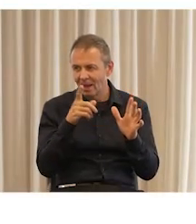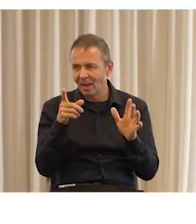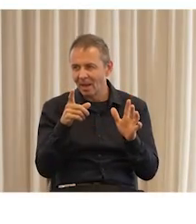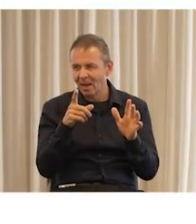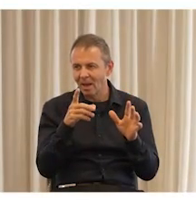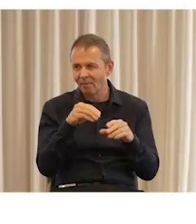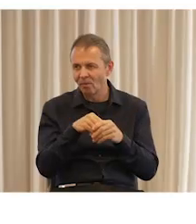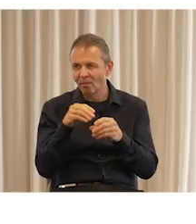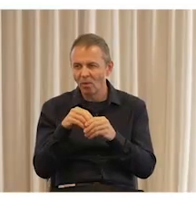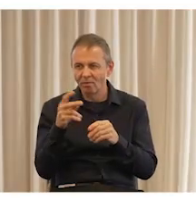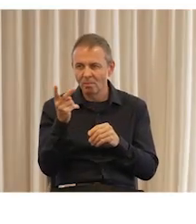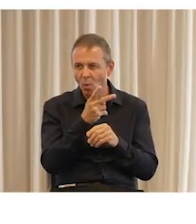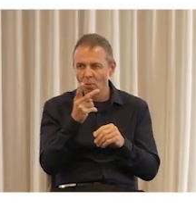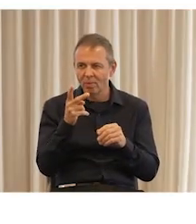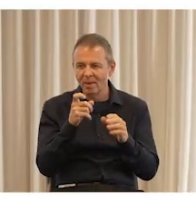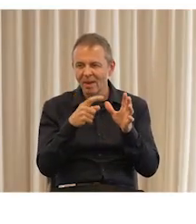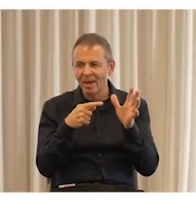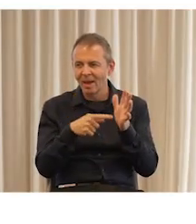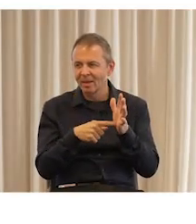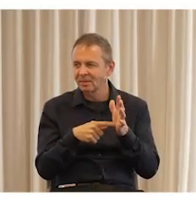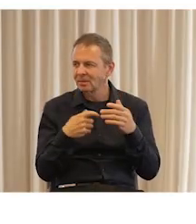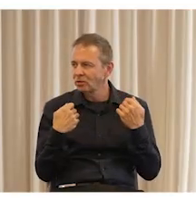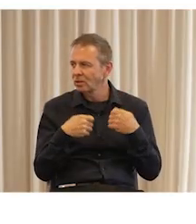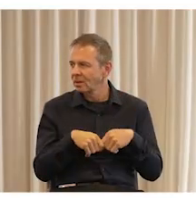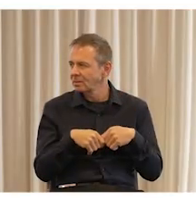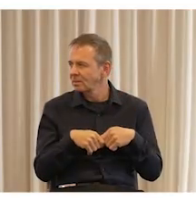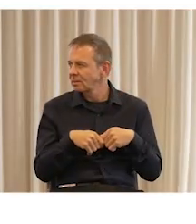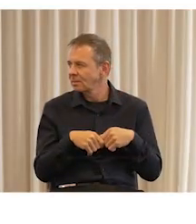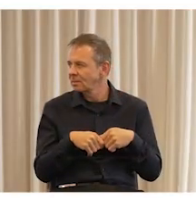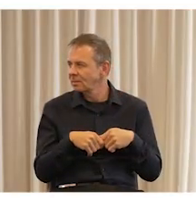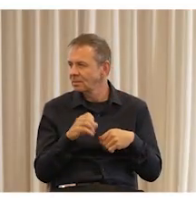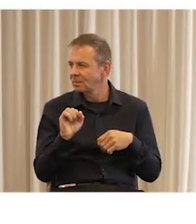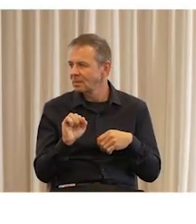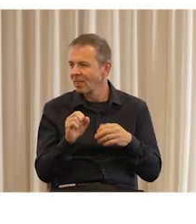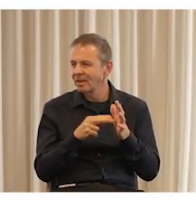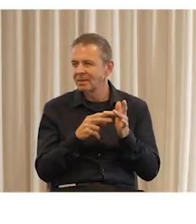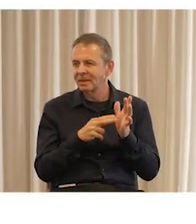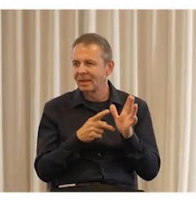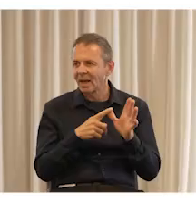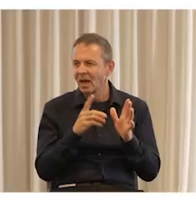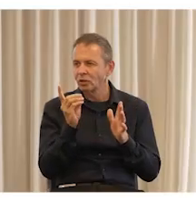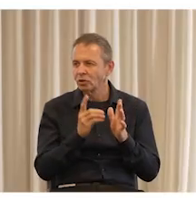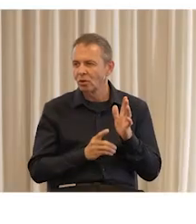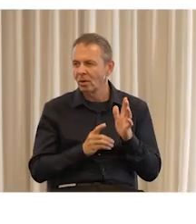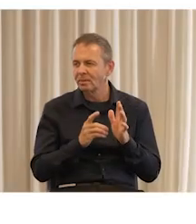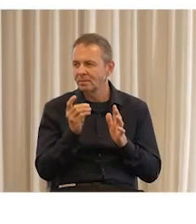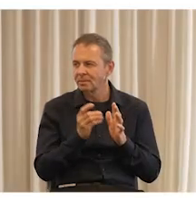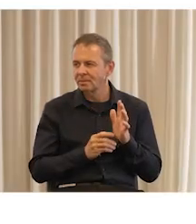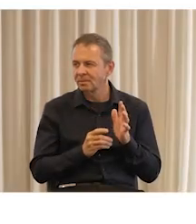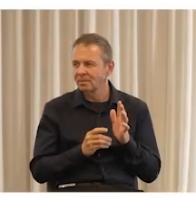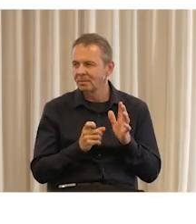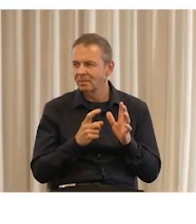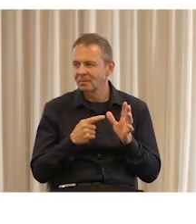so you can see here, this was some of Nina's designs. One of the cat fabric was printed as part of the